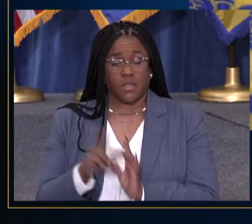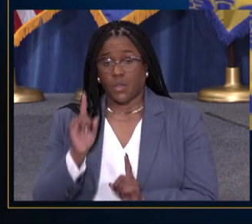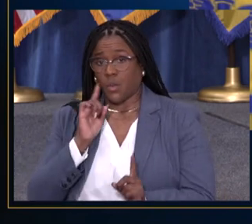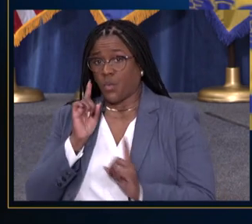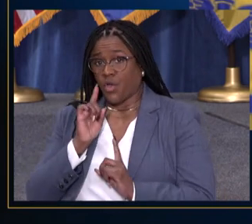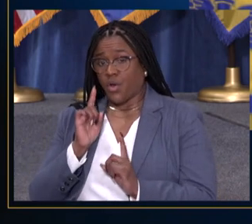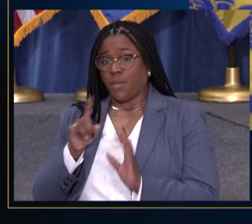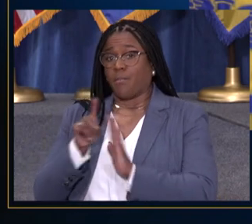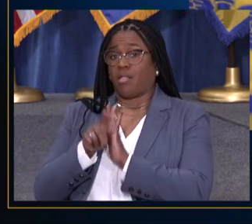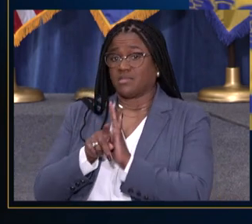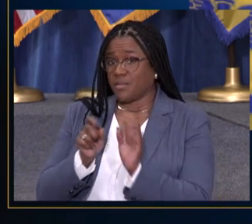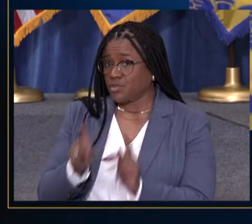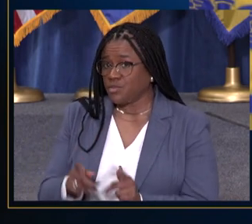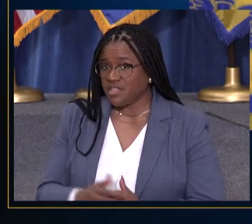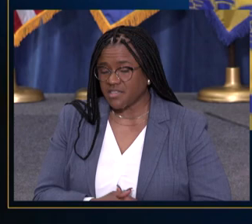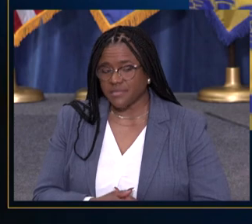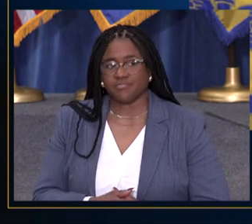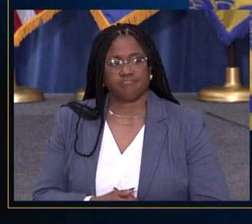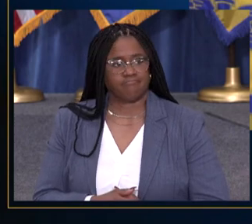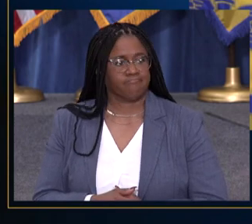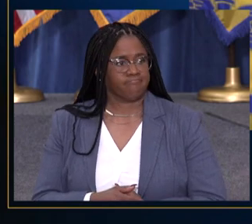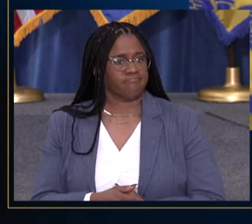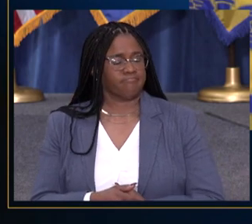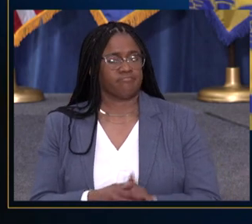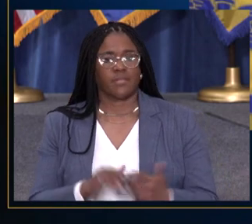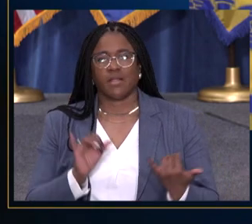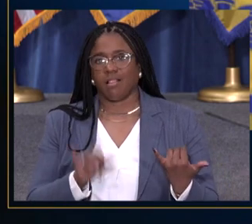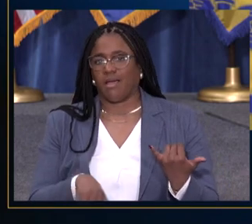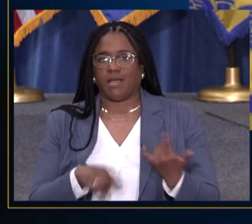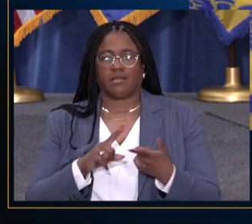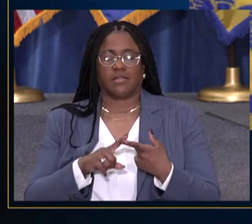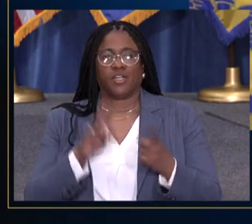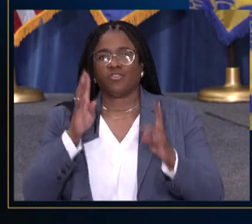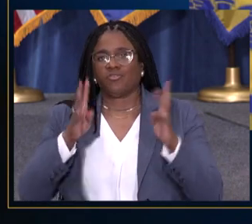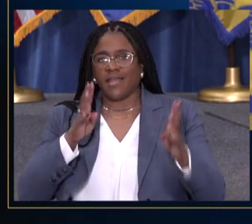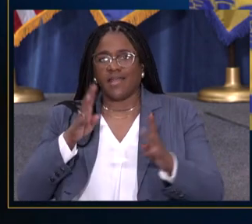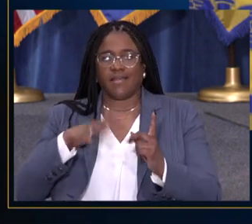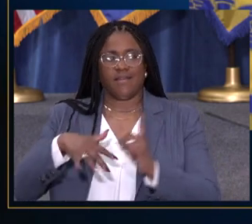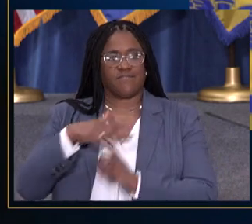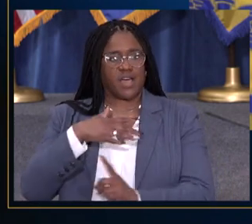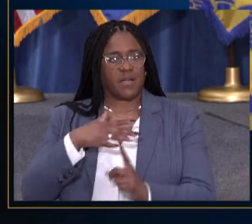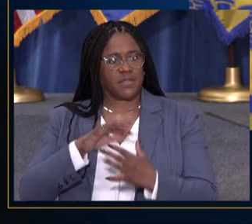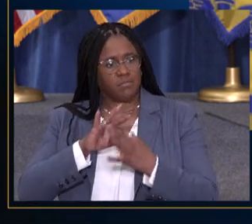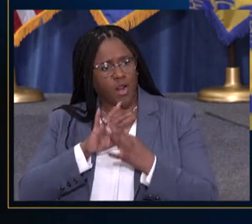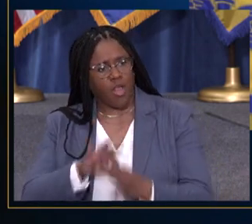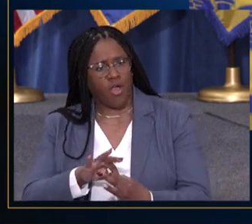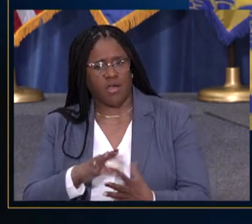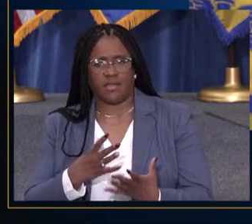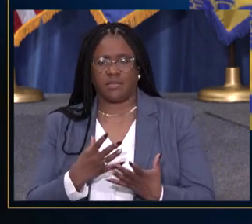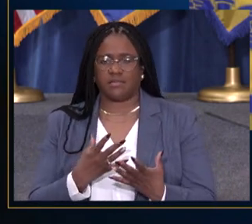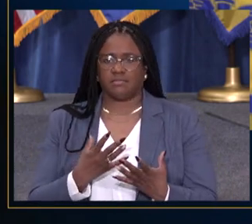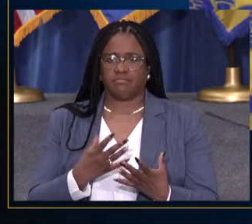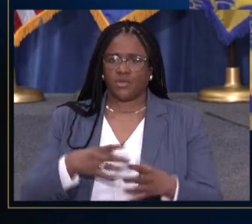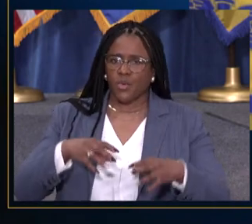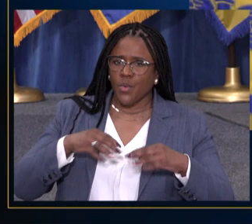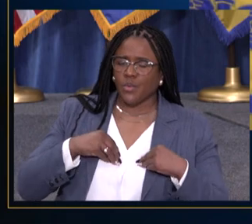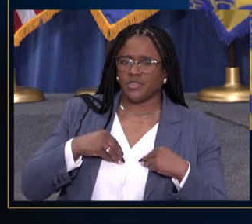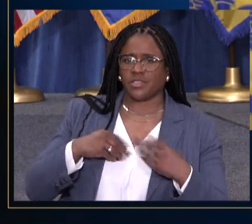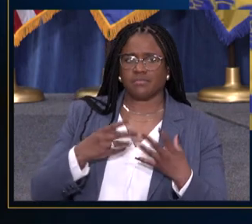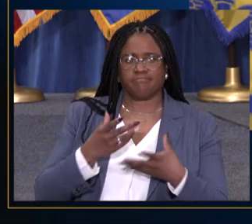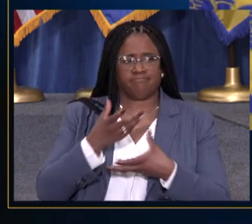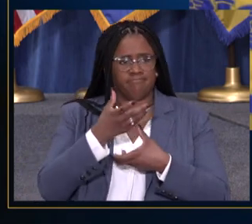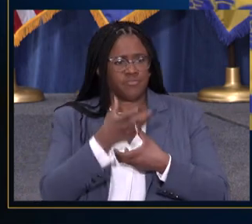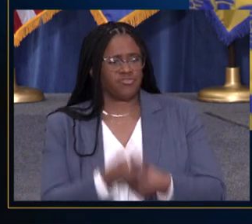policy opportunities, such as creating environments of belonging, ownership, and